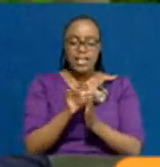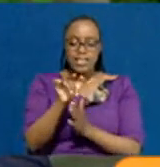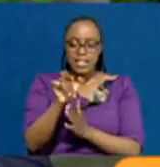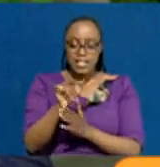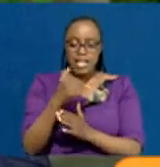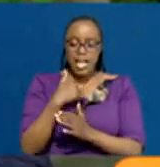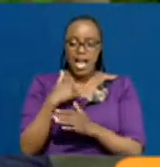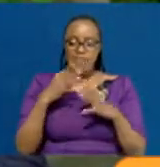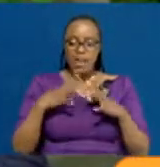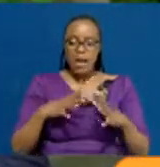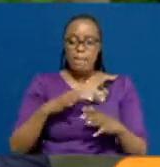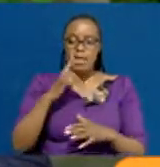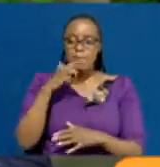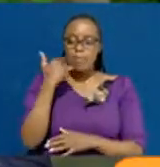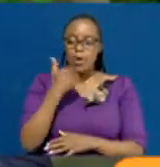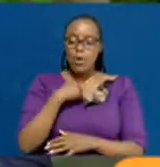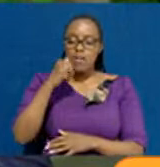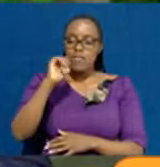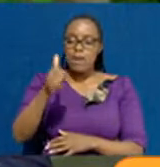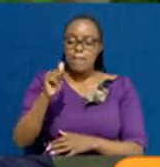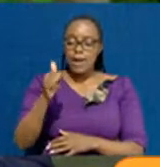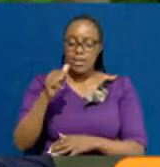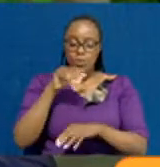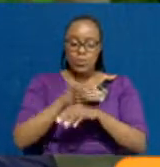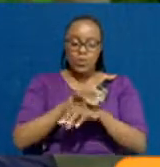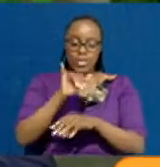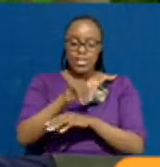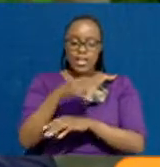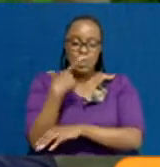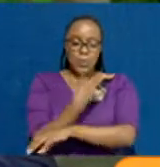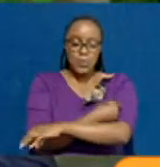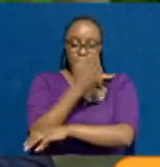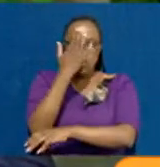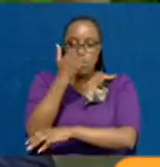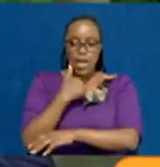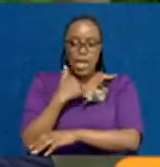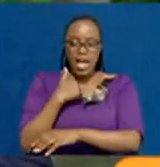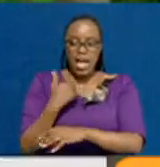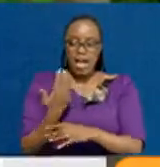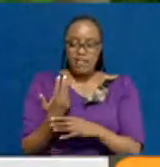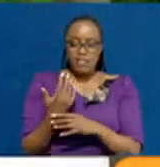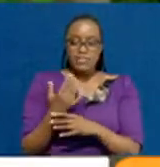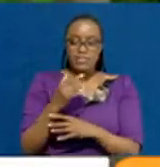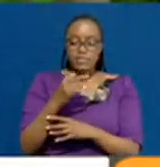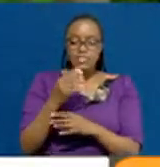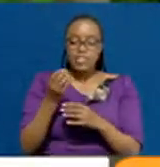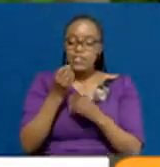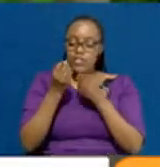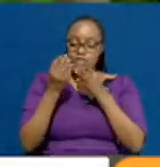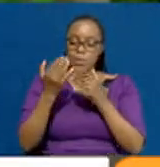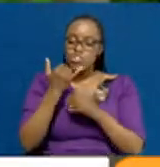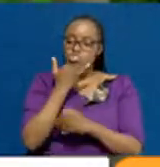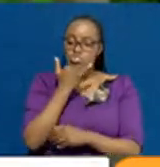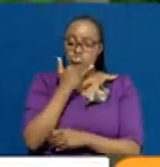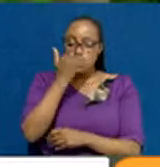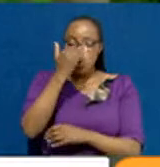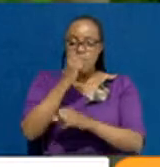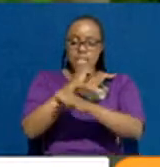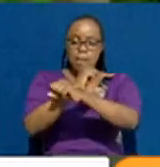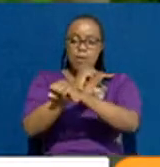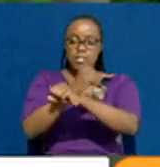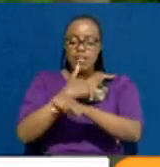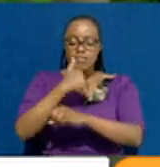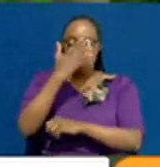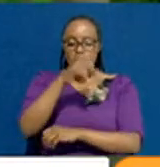the population that have not taken the vaccines. One, because of the it's false belief that they are protected because